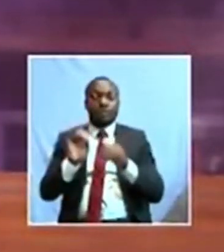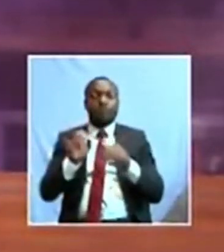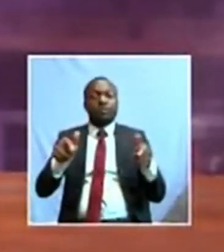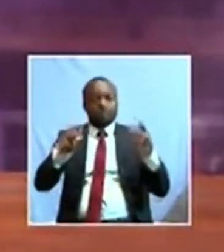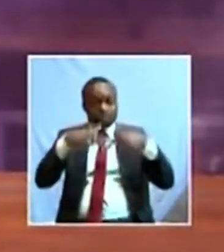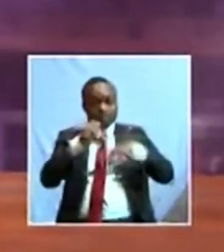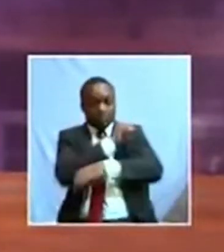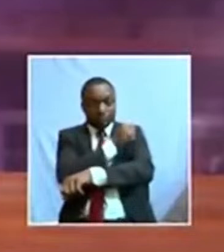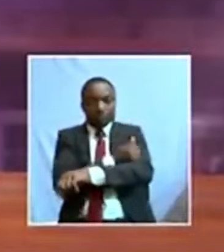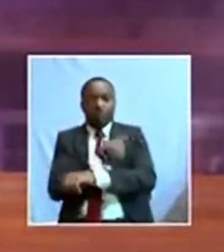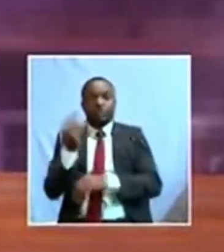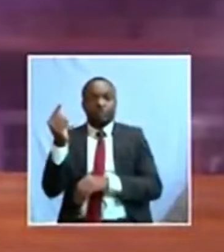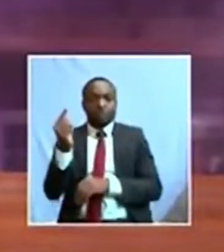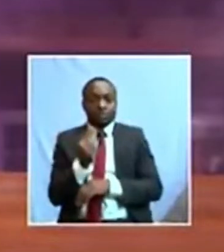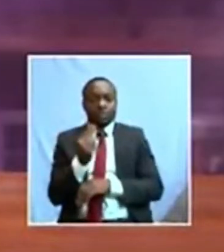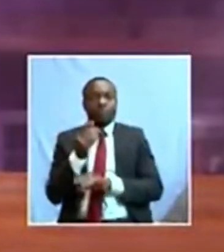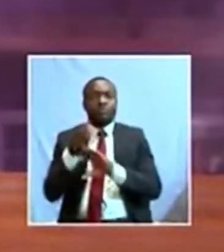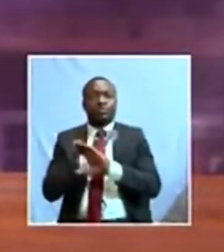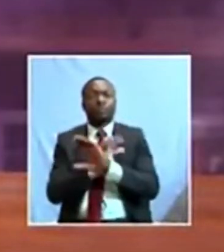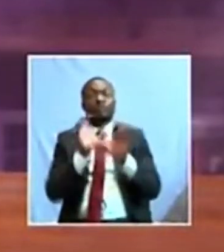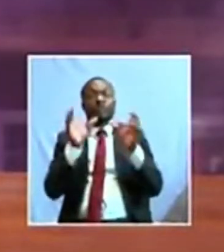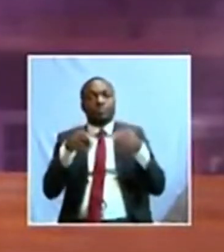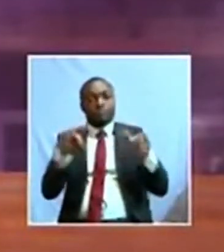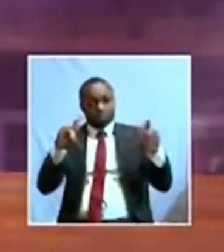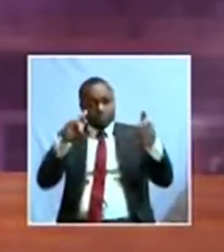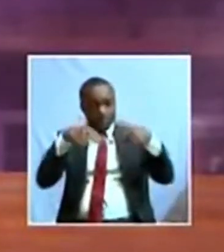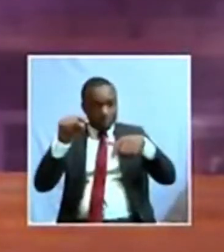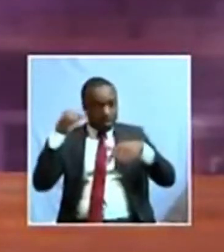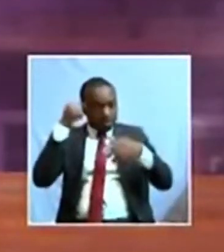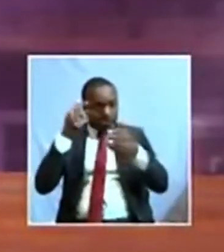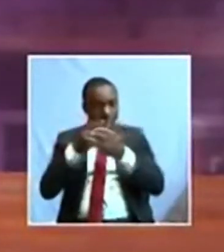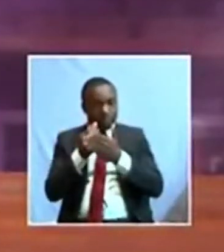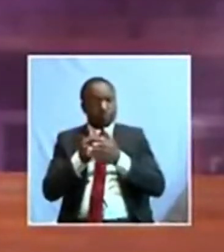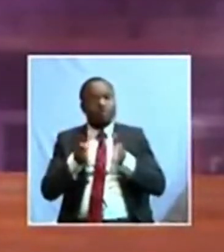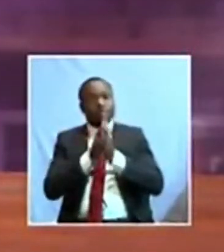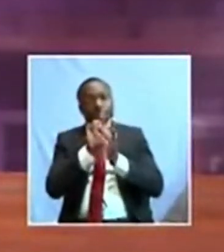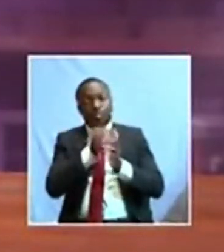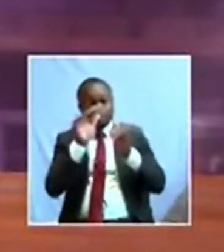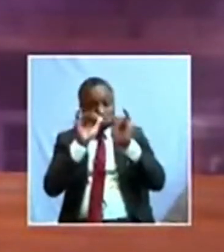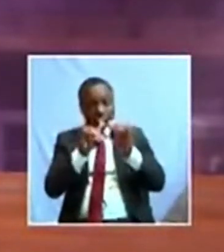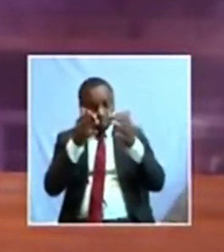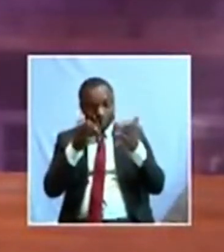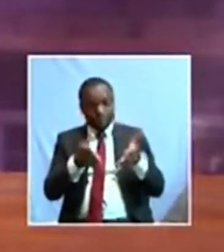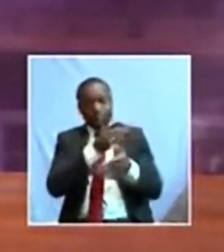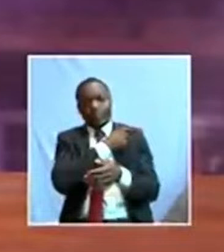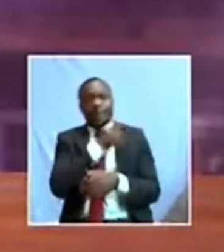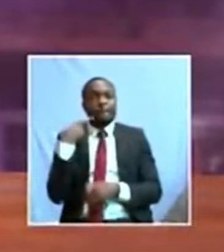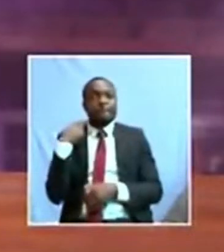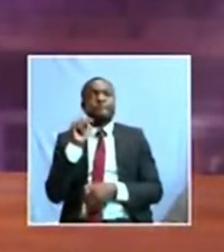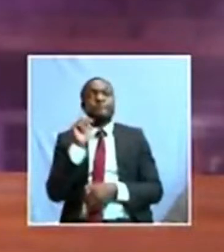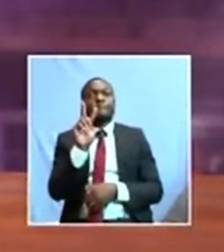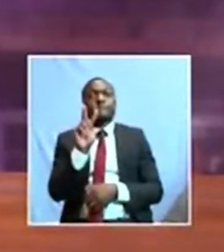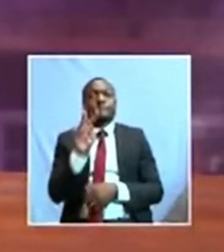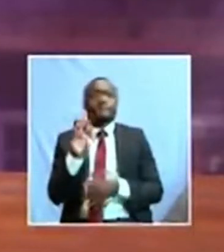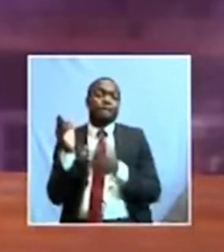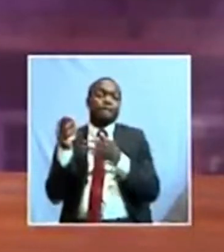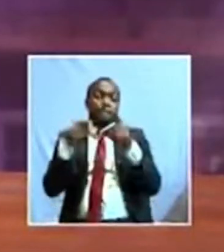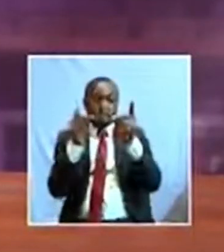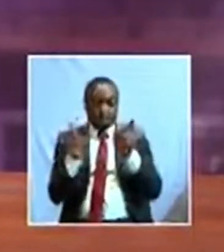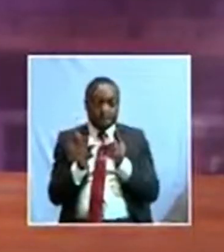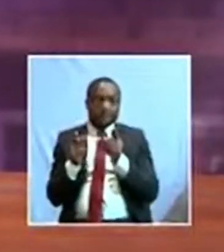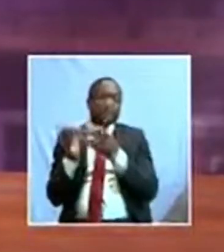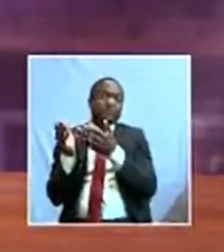appeared before the Committee on Local Government Accounts. We urge you to stay glued right here on Parliament Television, the station that